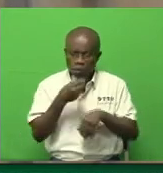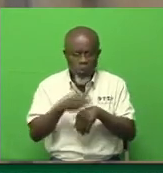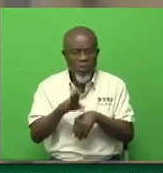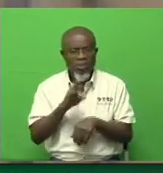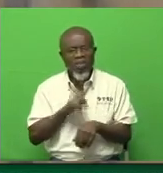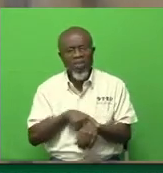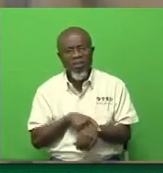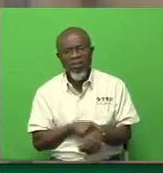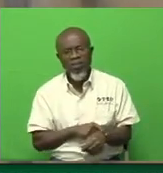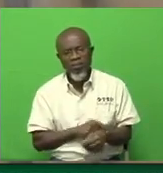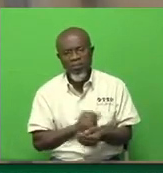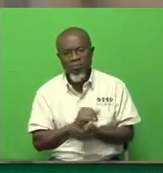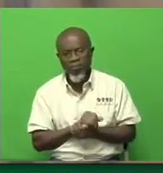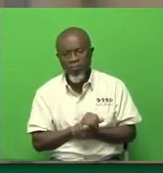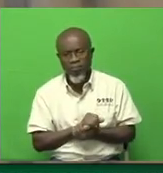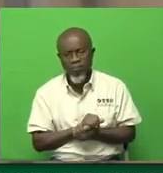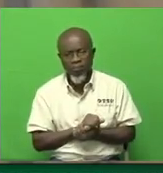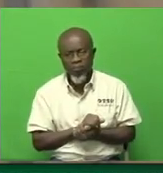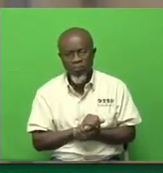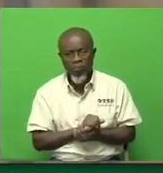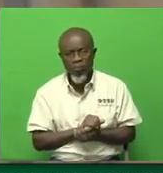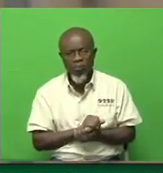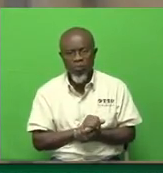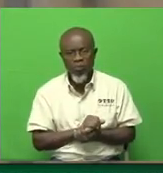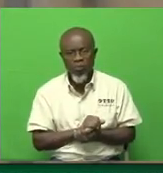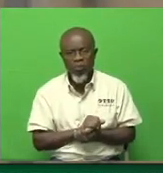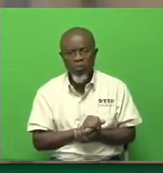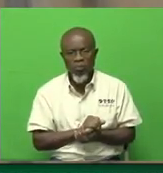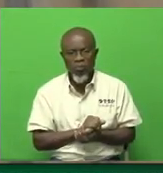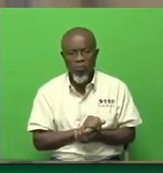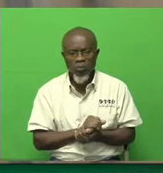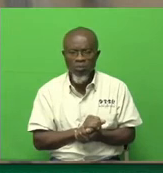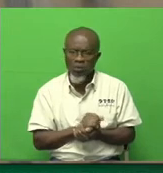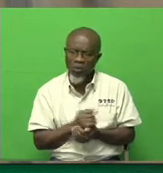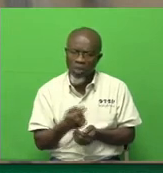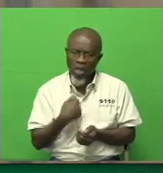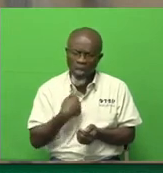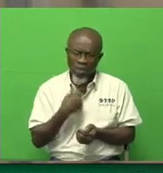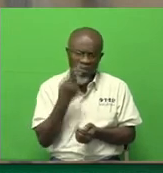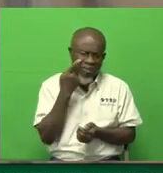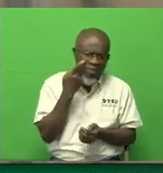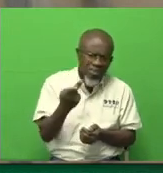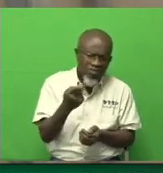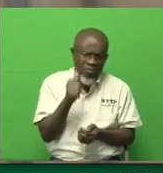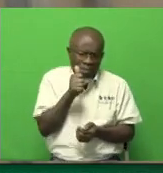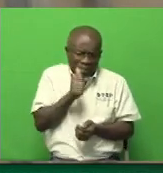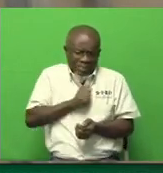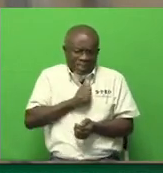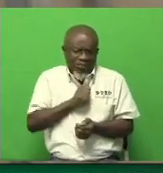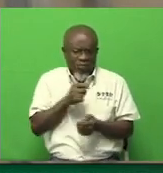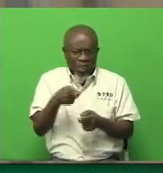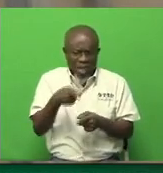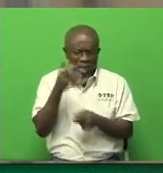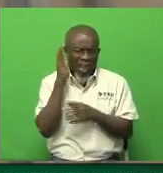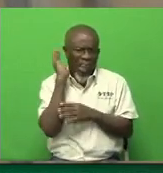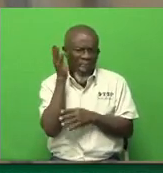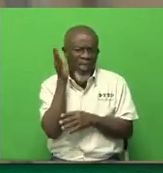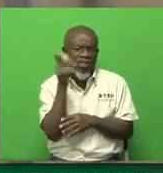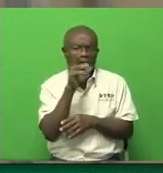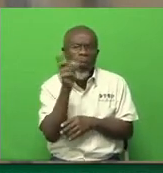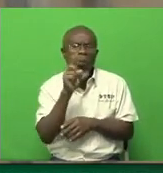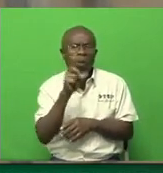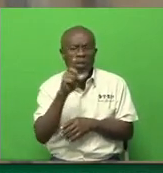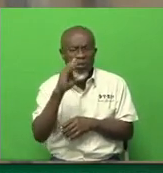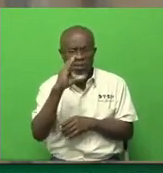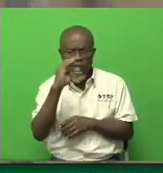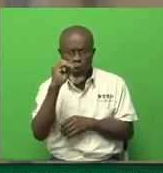Madam speaker I was a lecturer at custard and I witnessed firsthand what was happening with